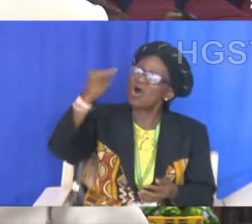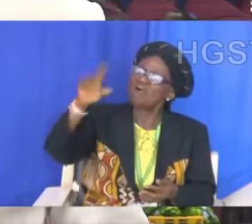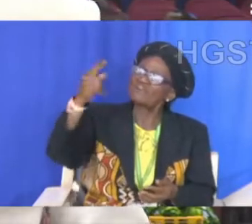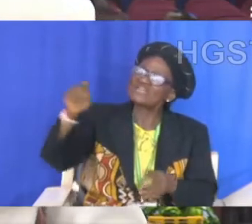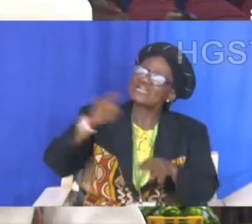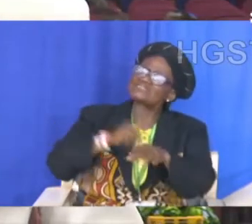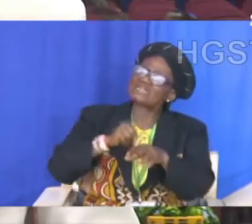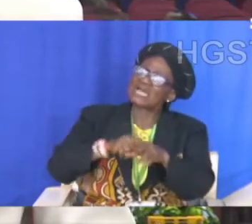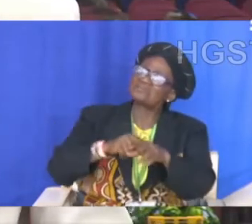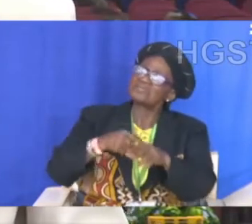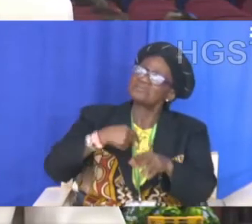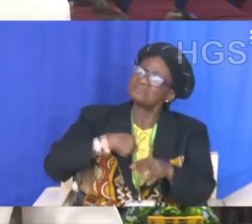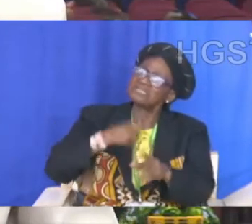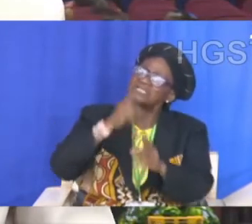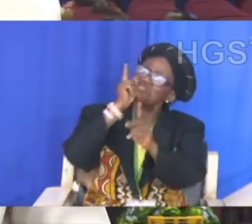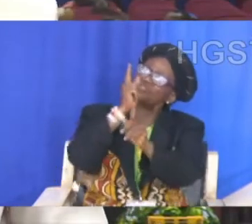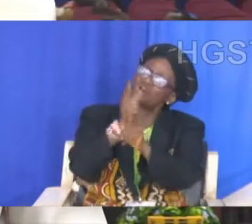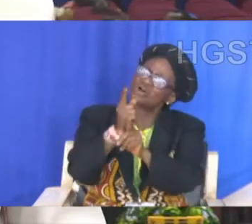That's all I'm doing.